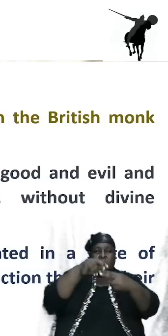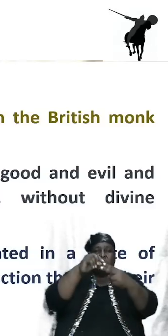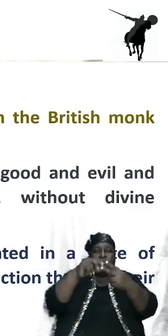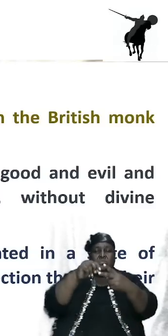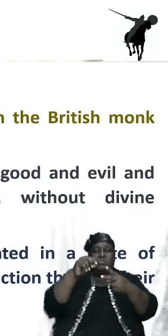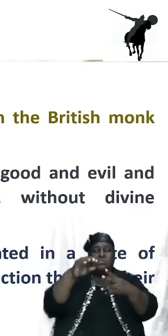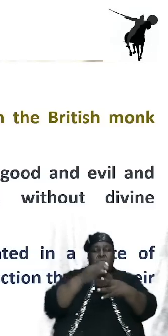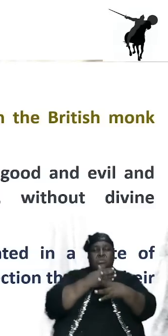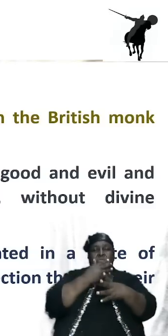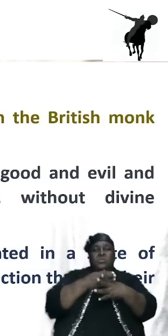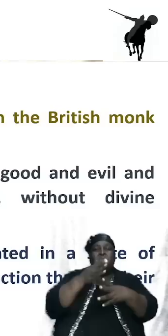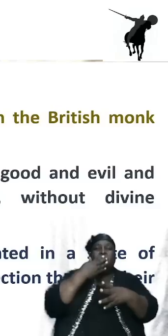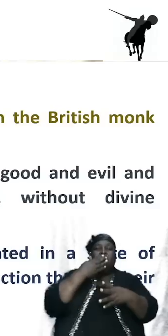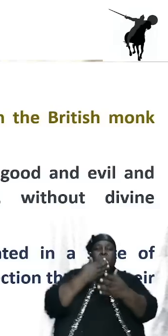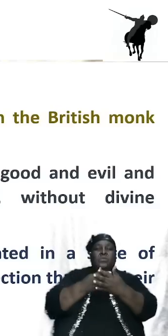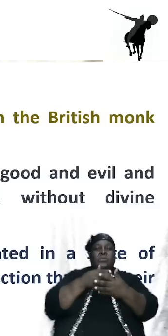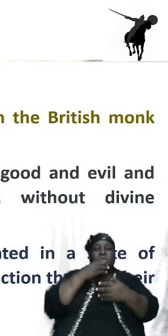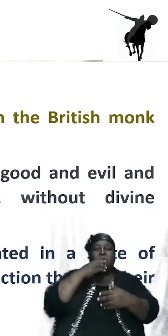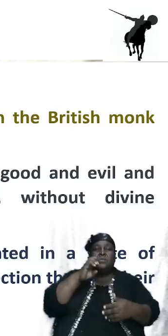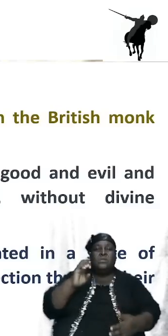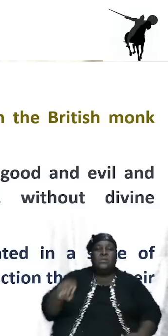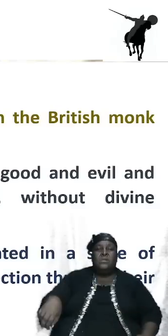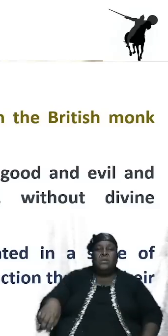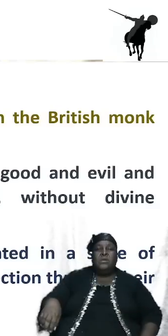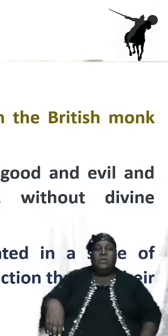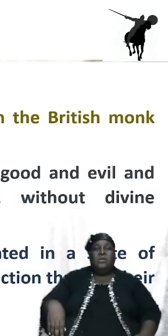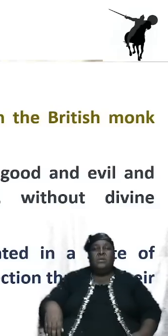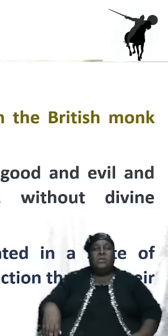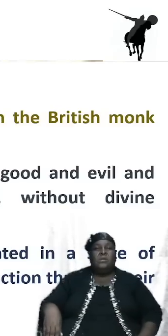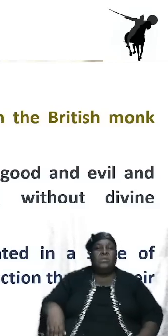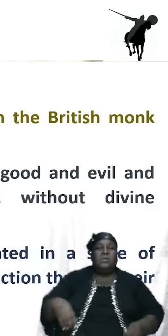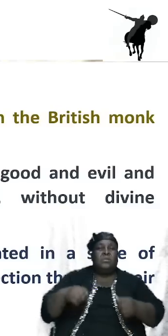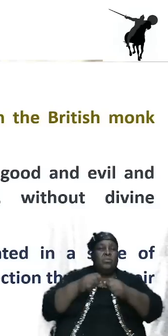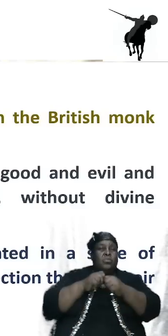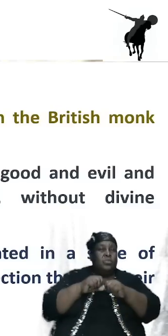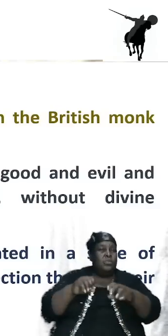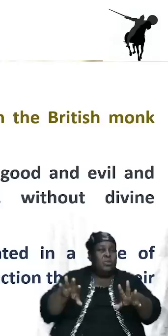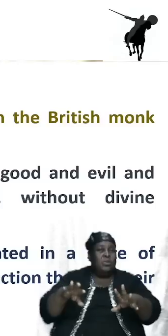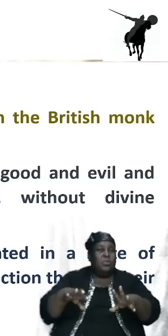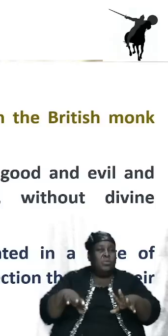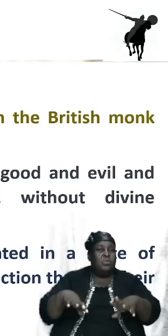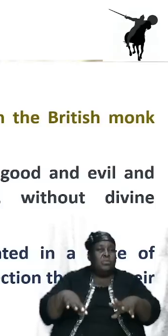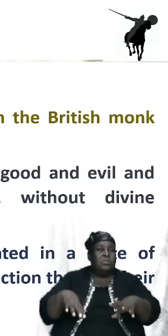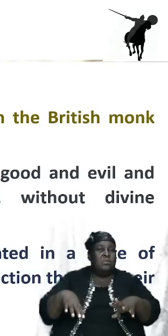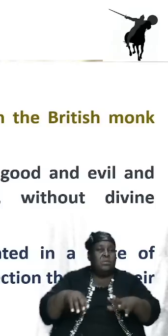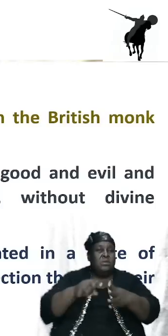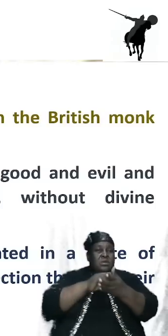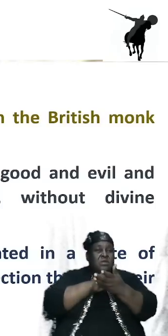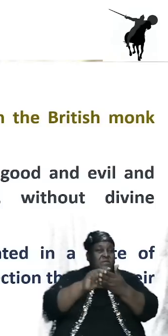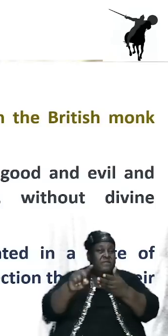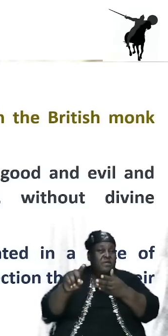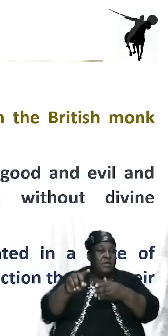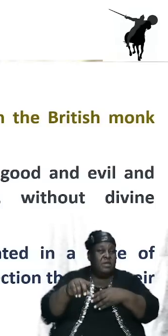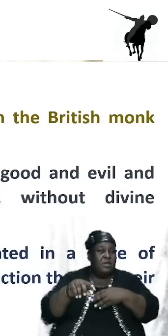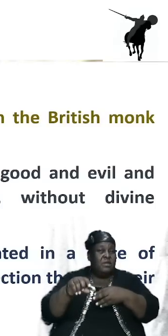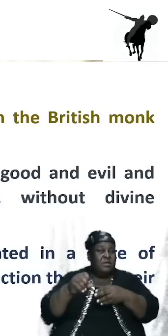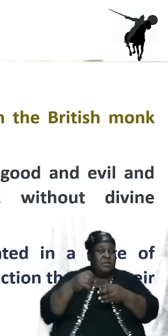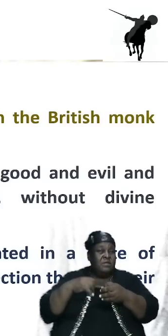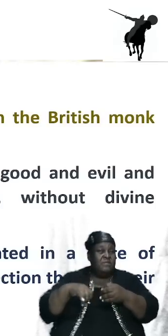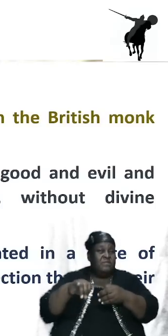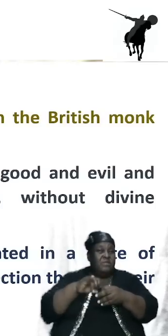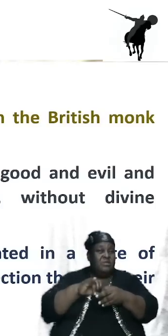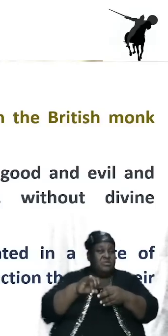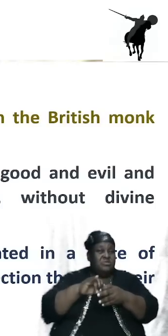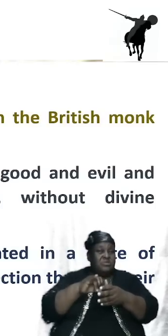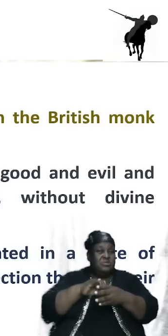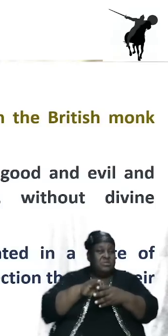evil and achieve salvation through their own effort without divine intervention. He went on to say that, look here, all